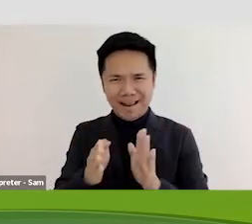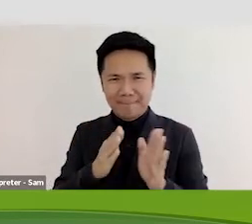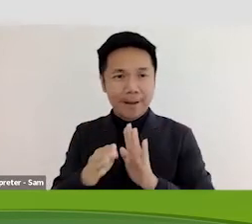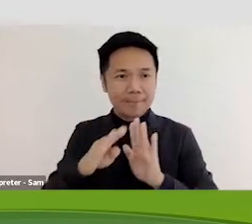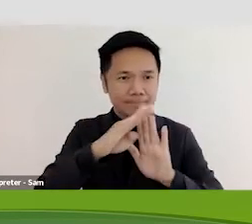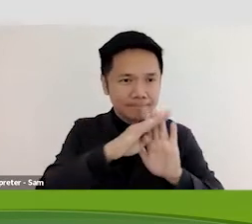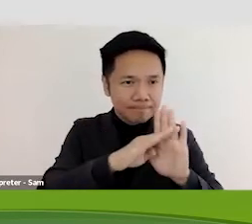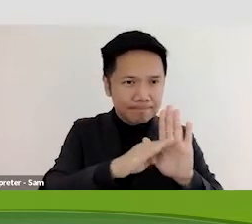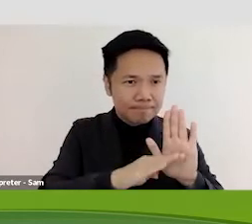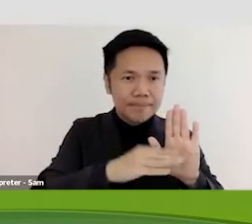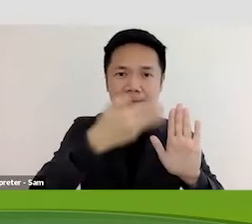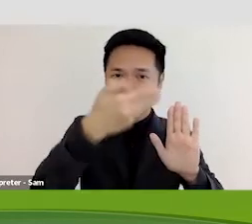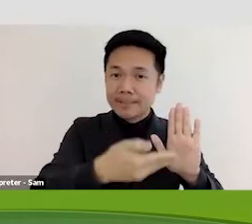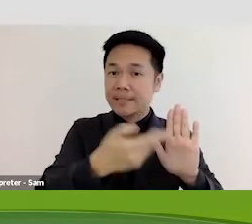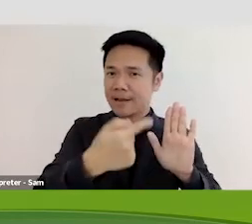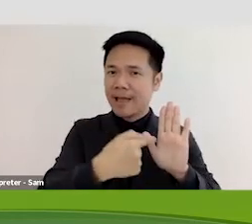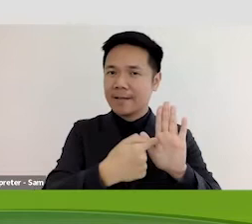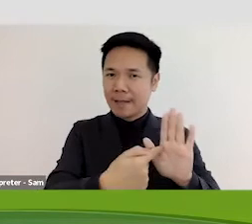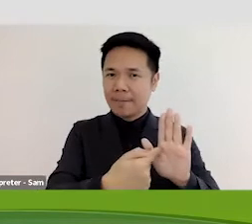examples.